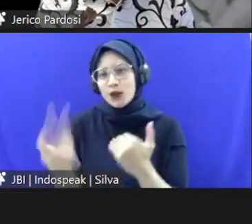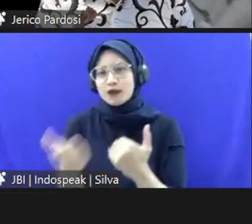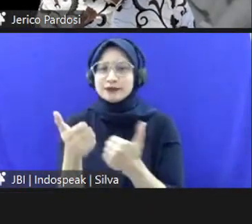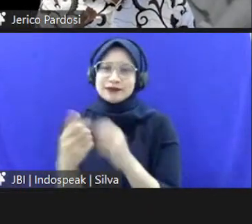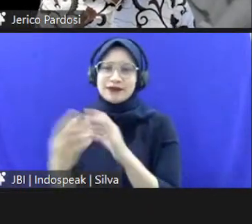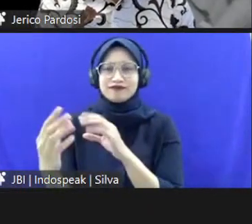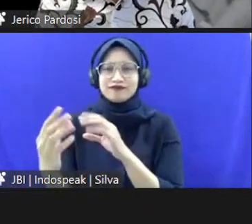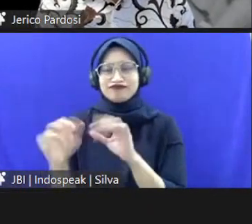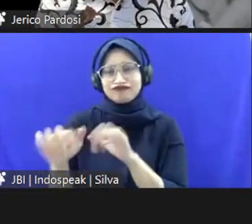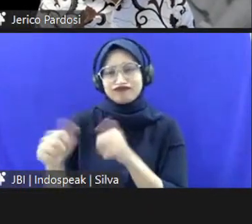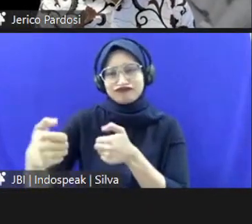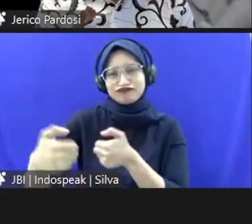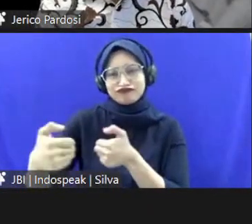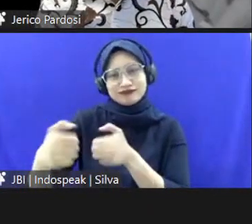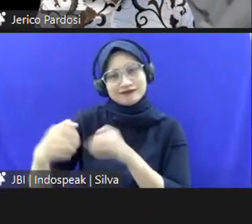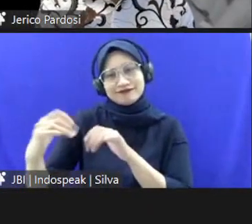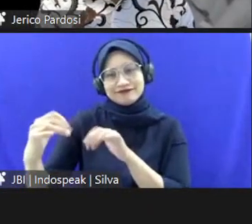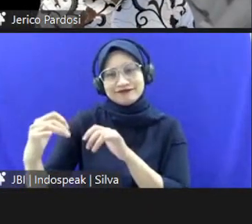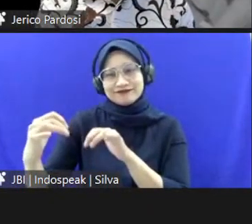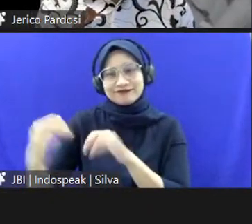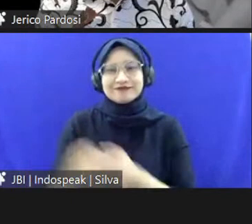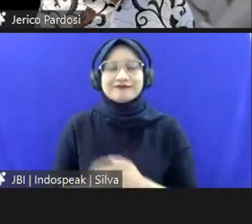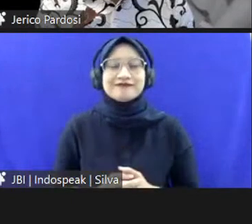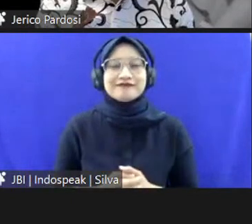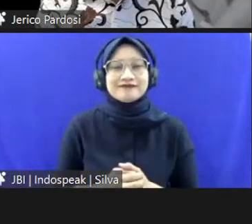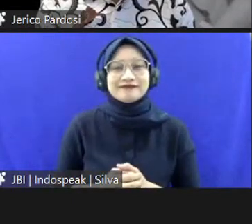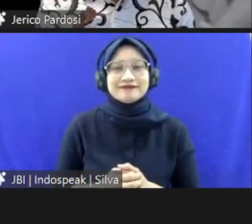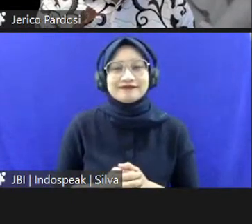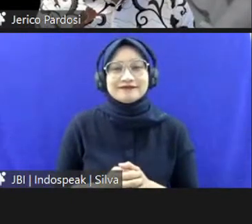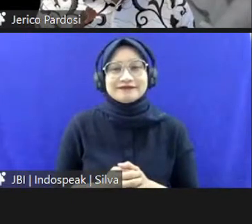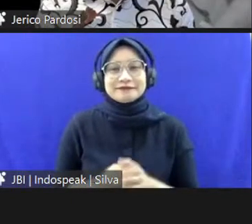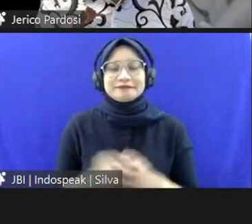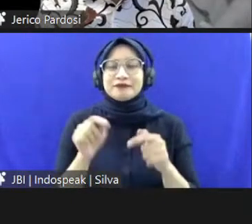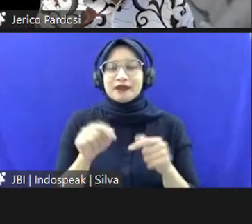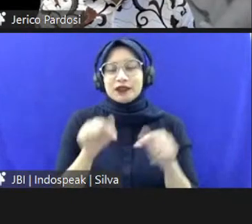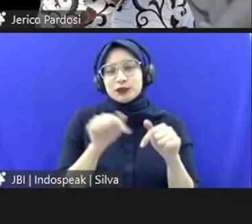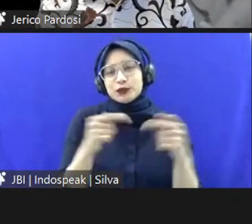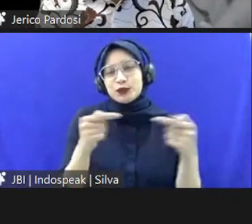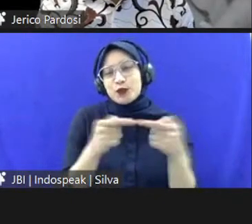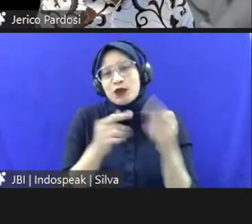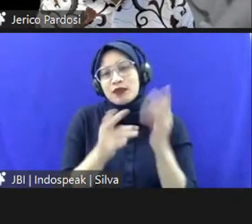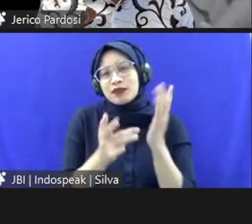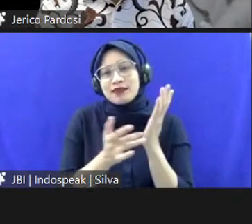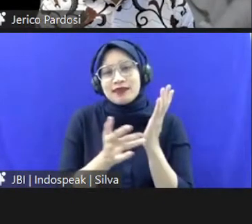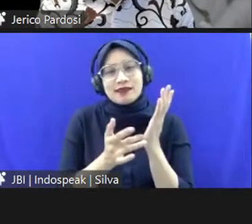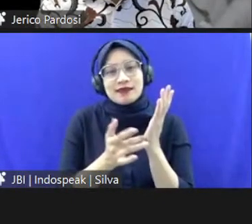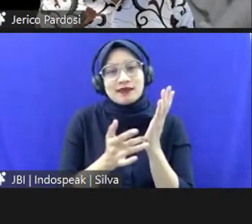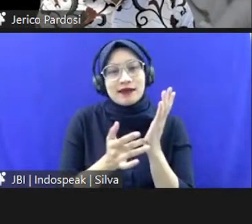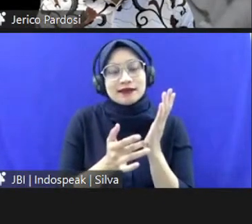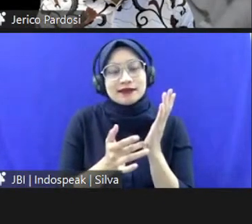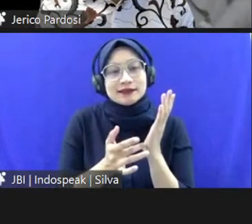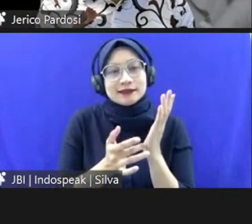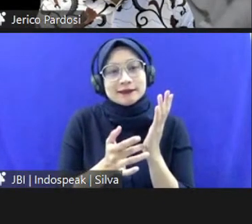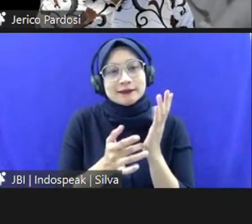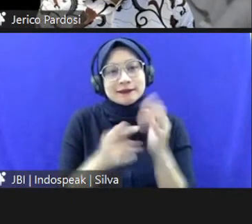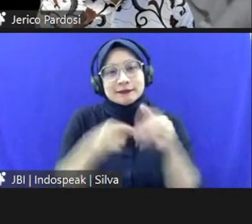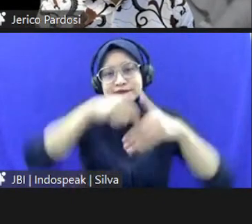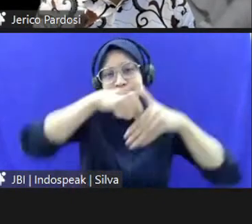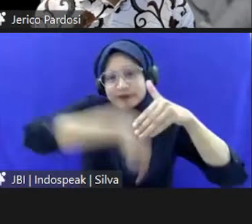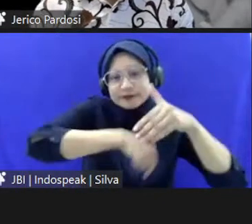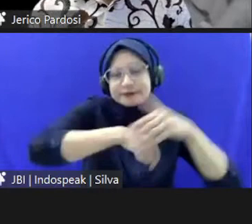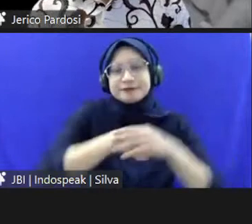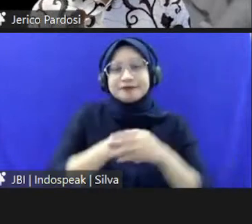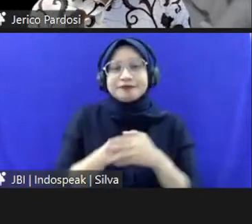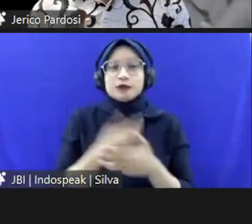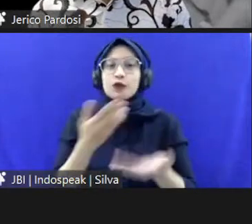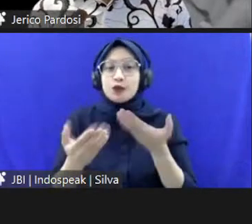Yeah. All right, thanks, Diana. So this is quite technical. So Bu Tuning, if you would like to email Diana